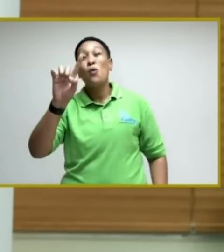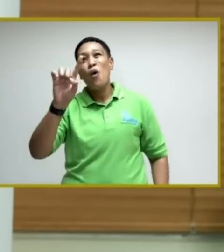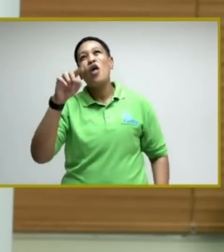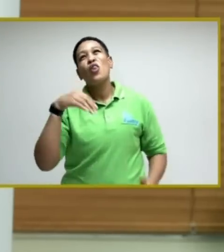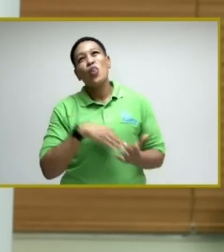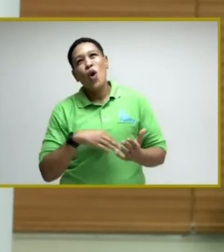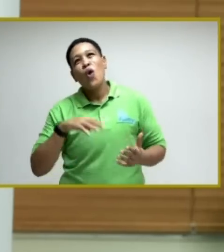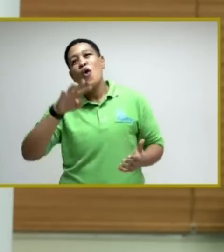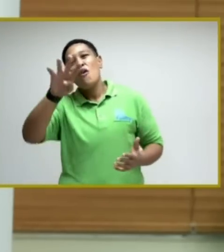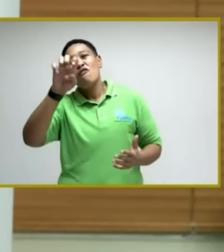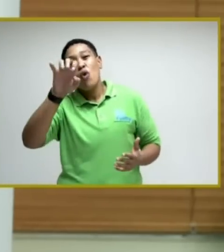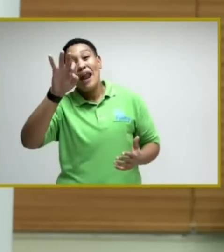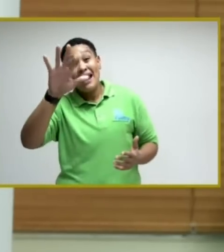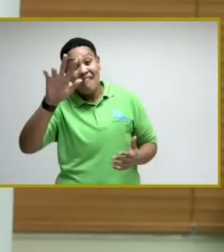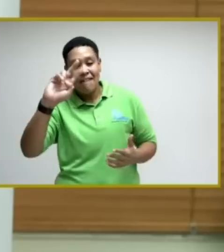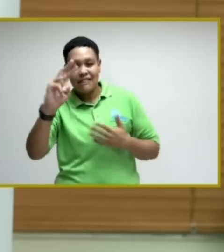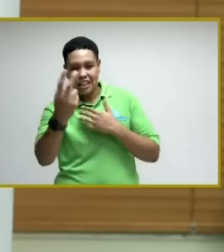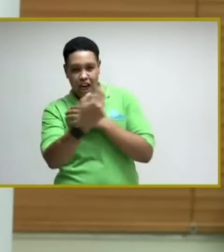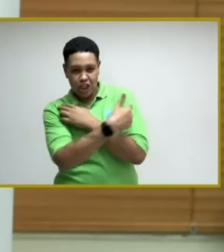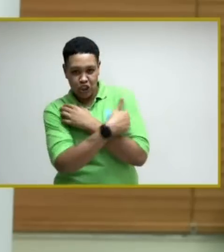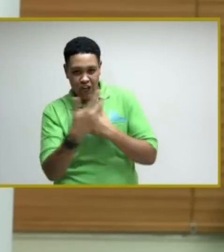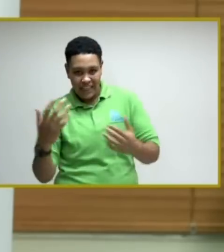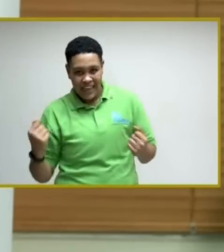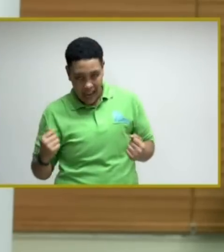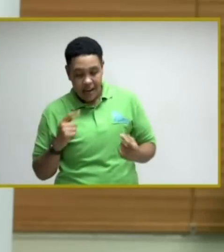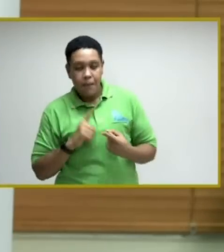141,495 second doses, and